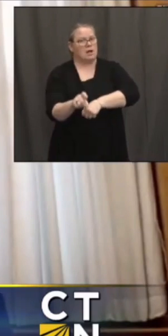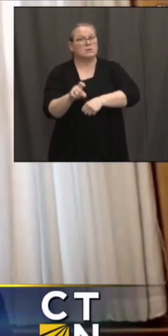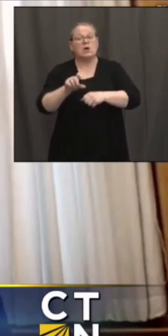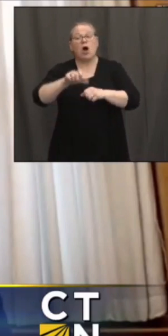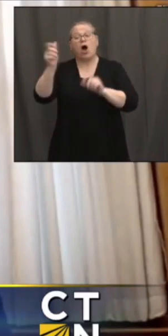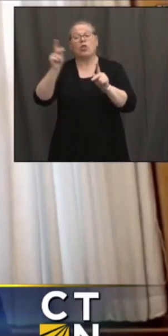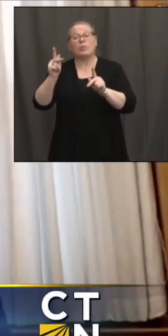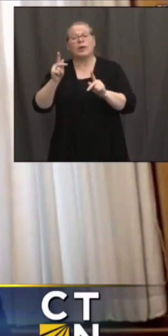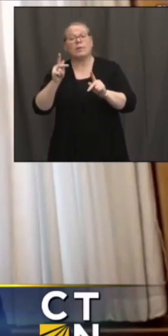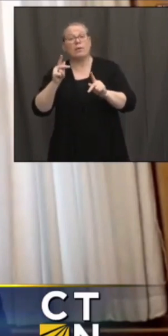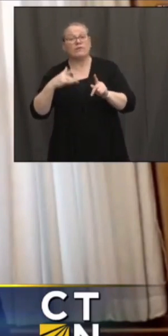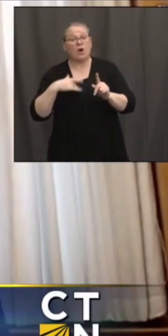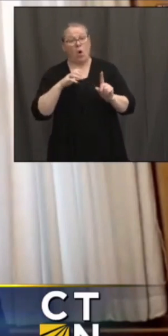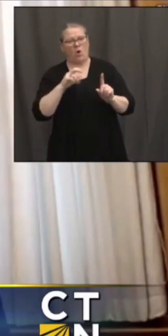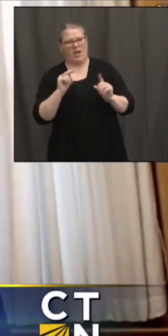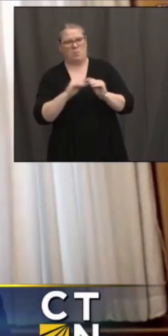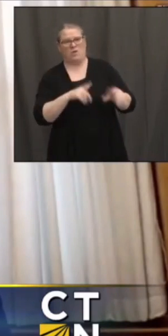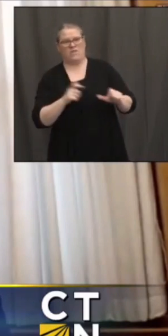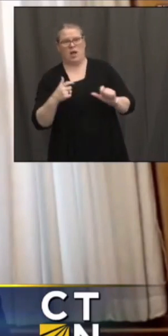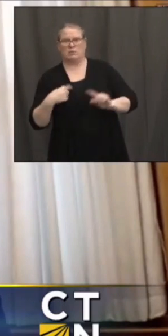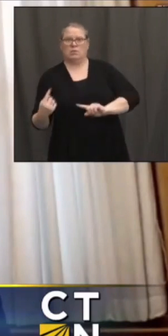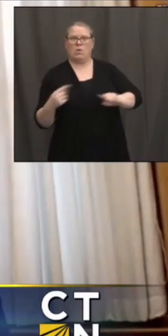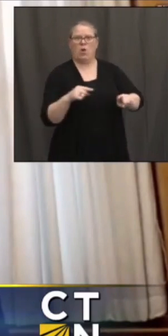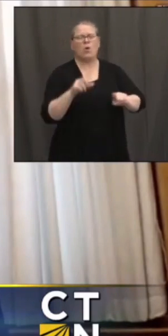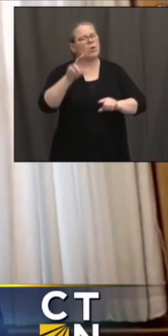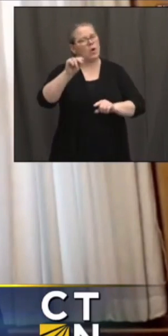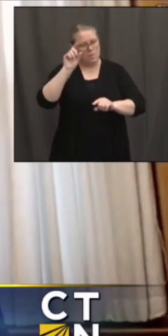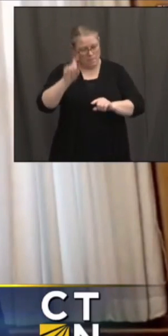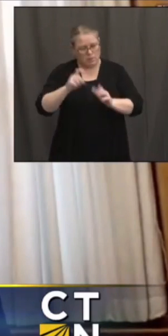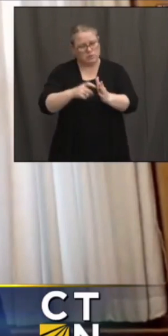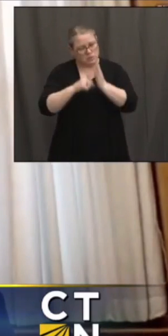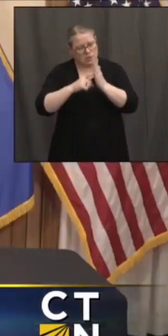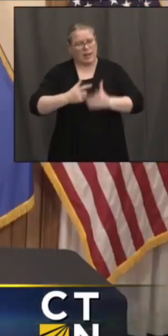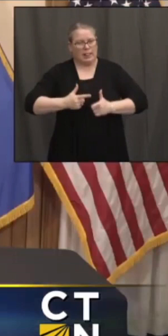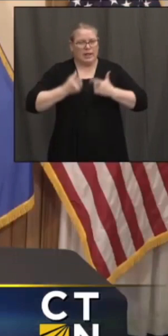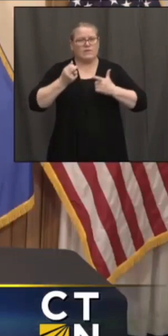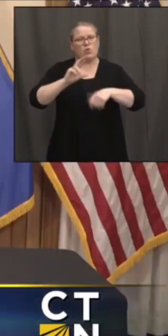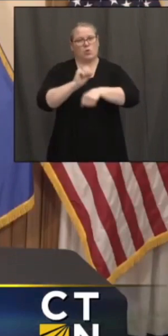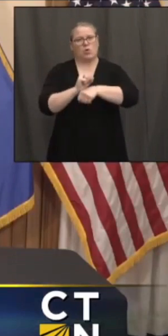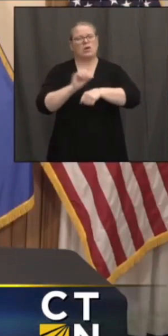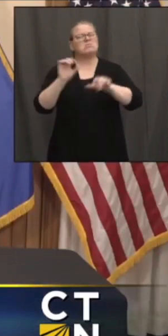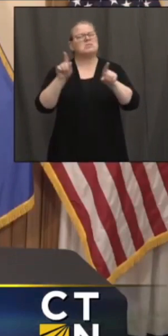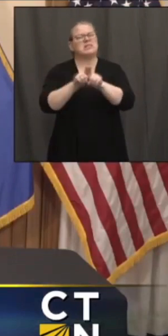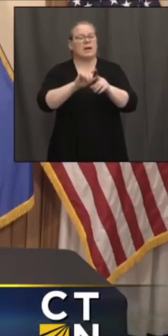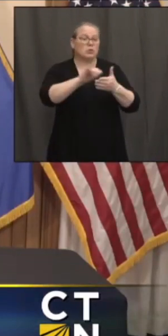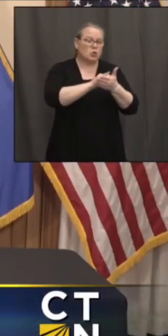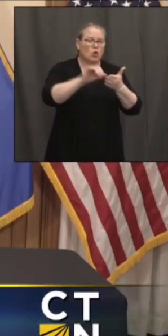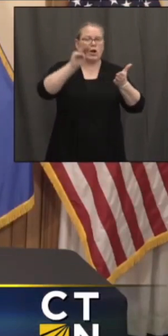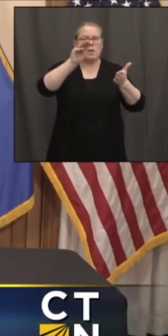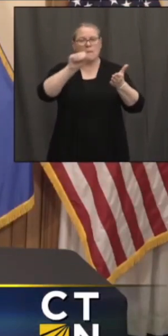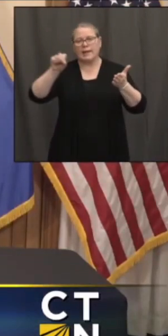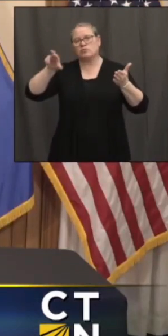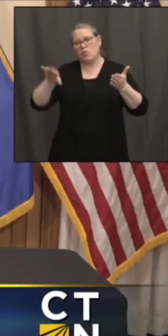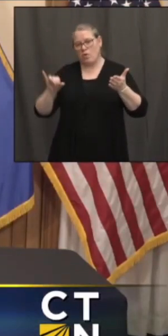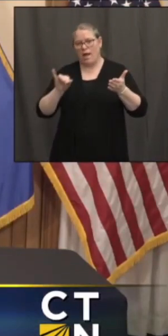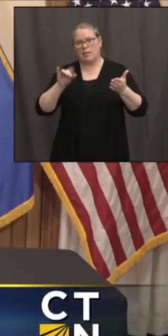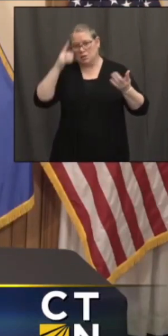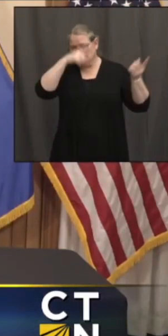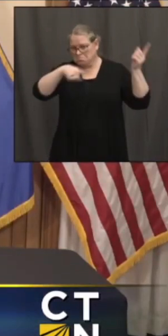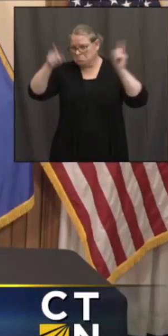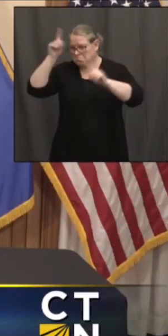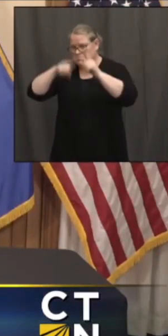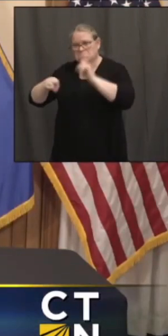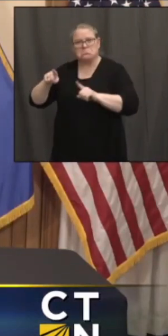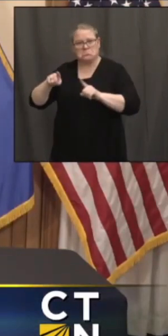be vaccinated. So it has to be either live or work in Connecticut, and that's the same in all of our neighboring states. And finally, Dr. Fauci